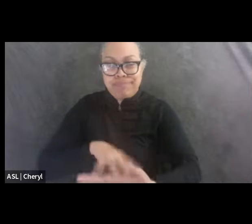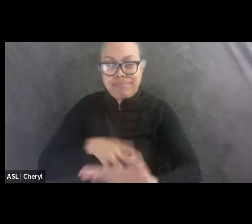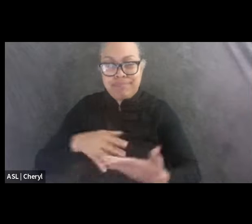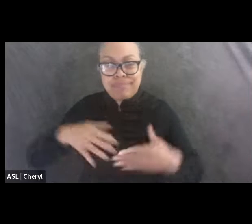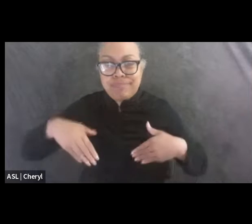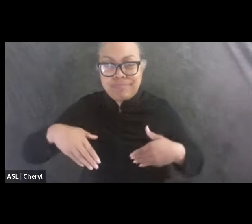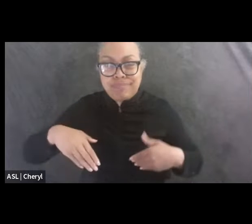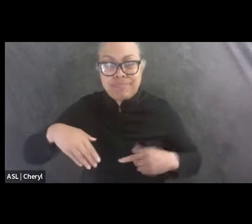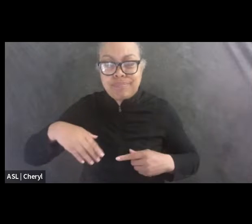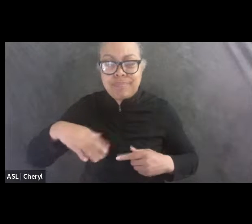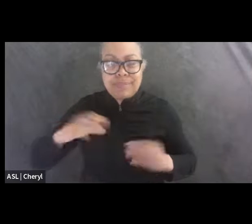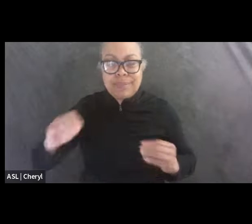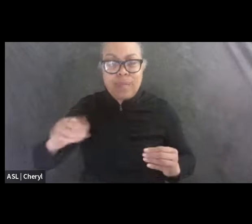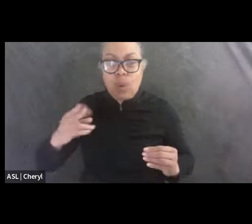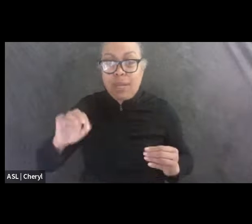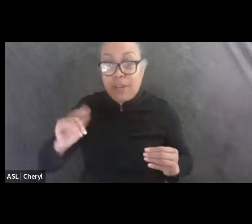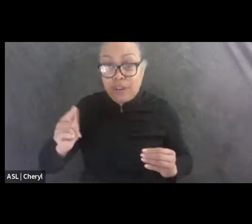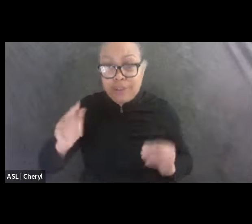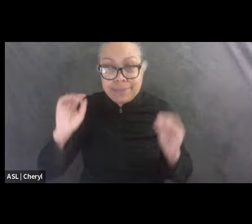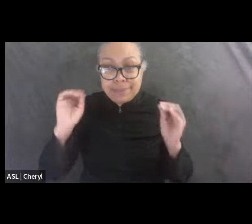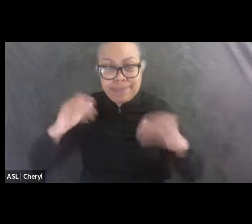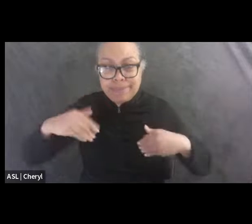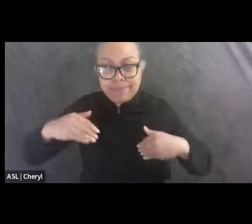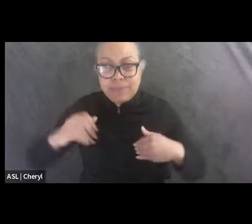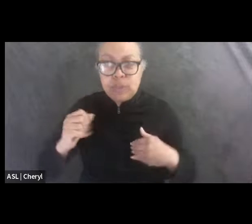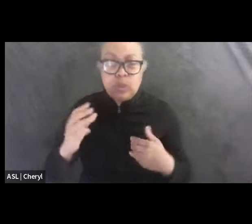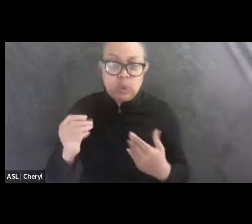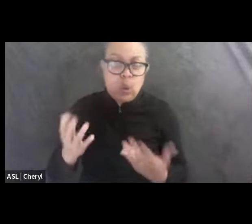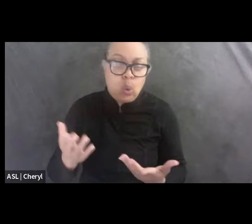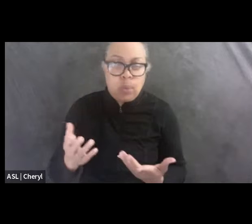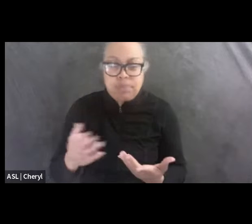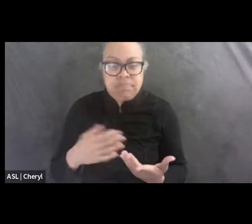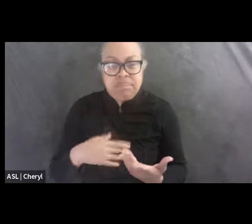hearing, so it's not an urgent, imminent matter.